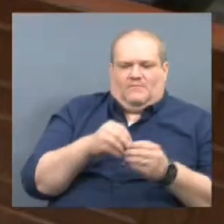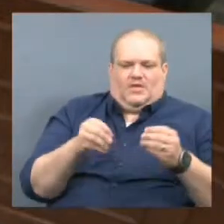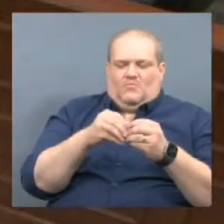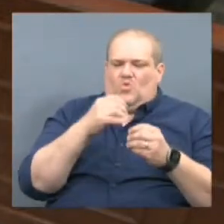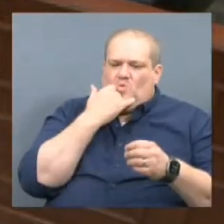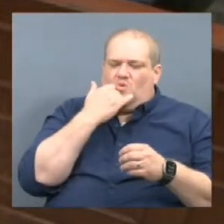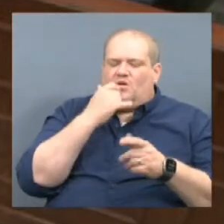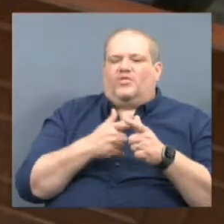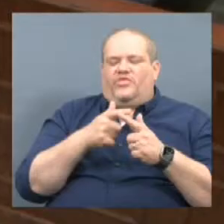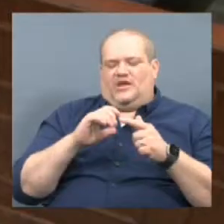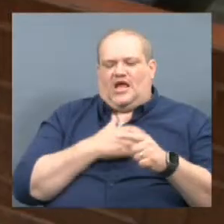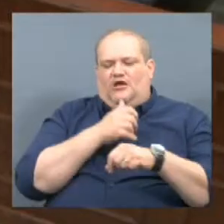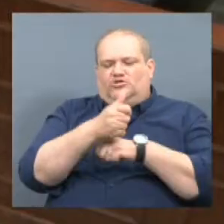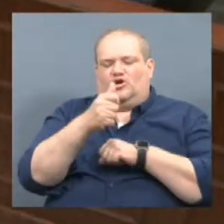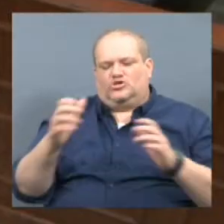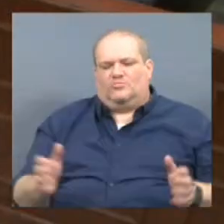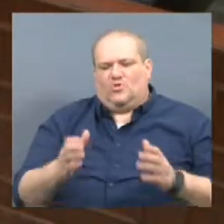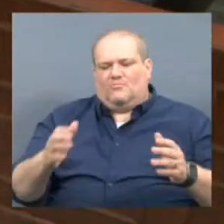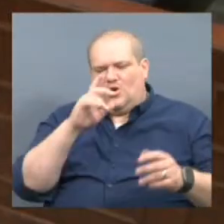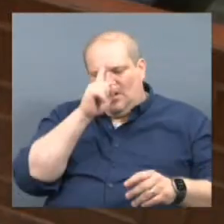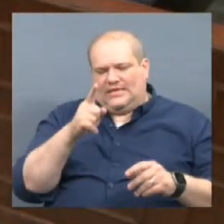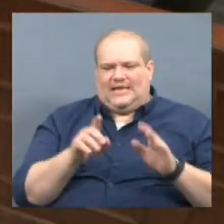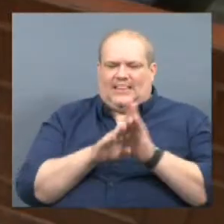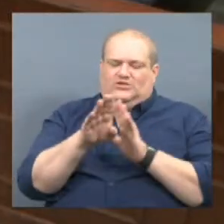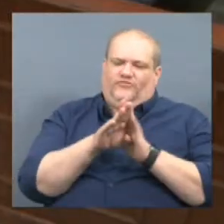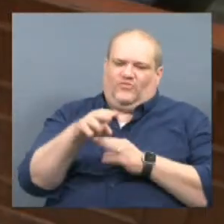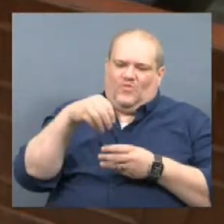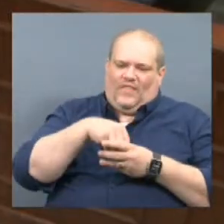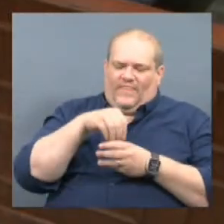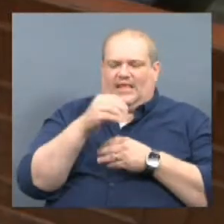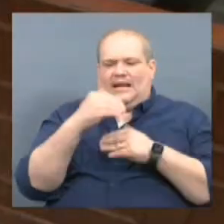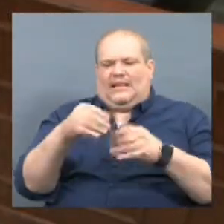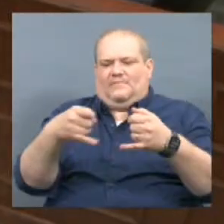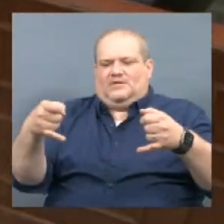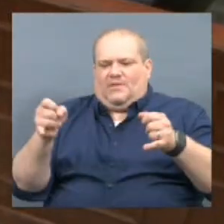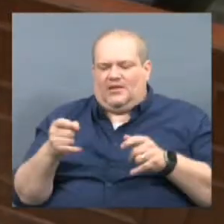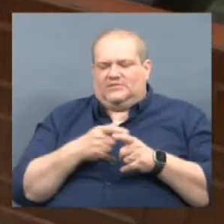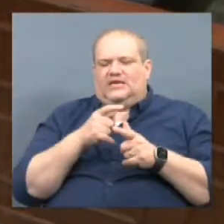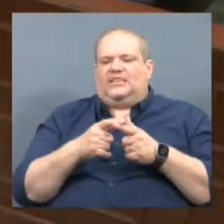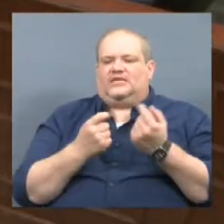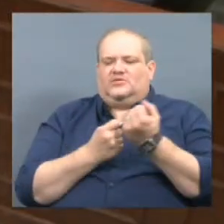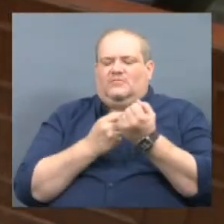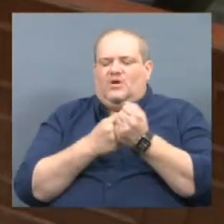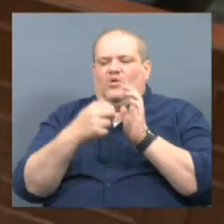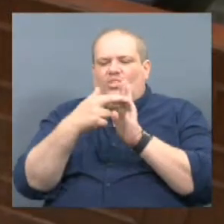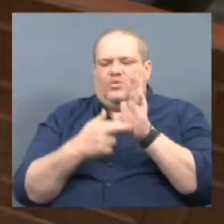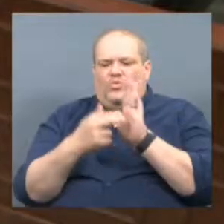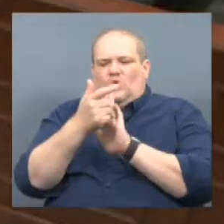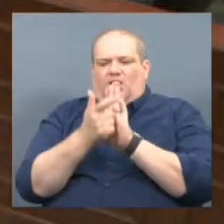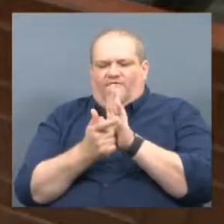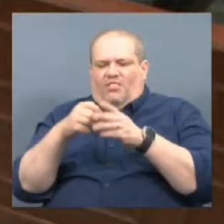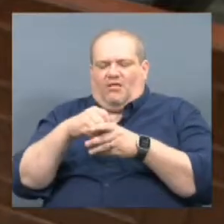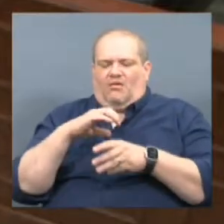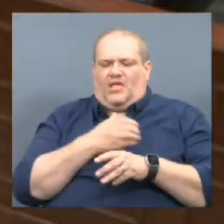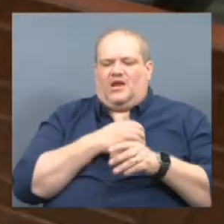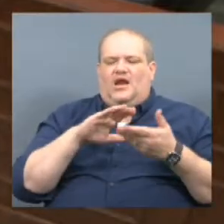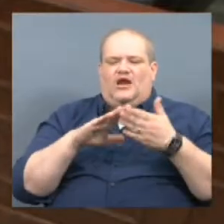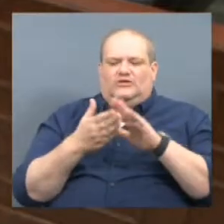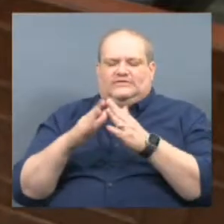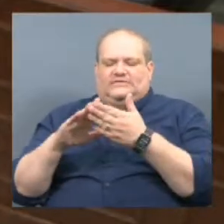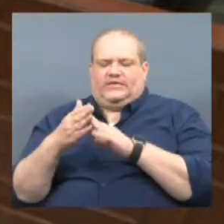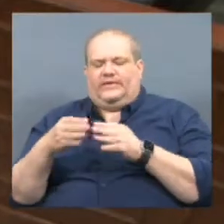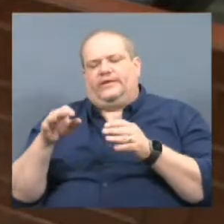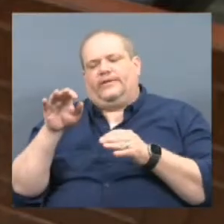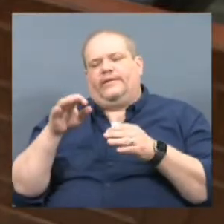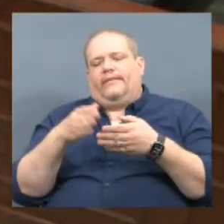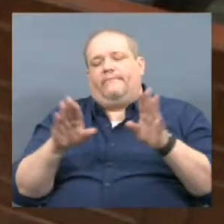from the truth. Our charge is to promote intelligent development within limited bounds and to uphold the rule of law within our city. While public